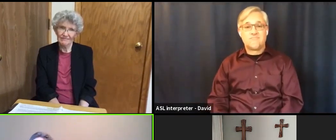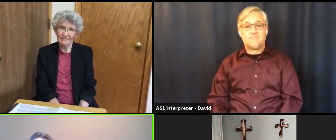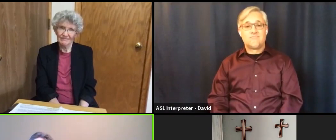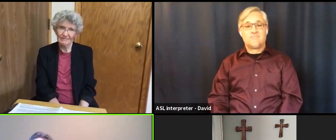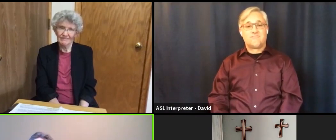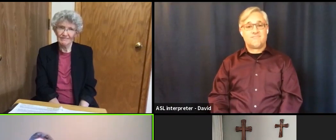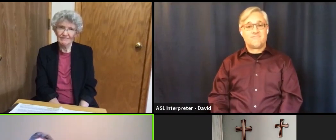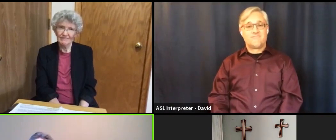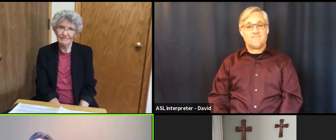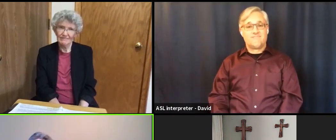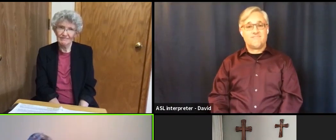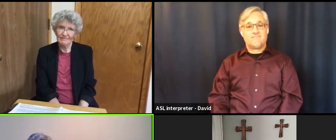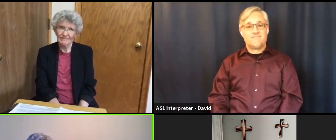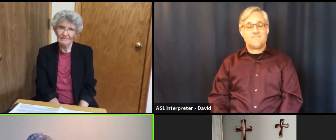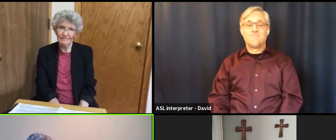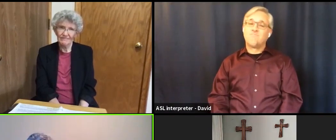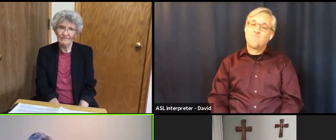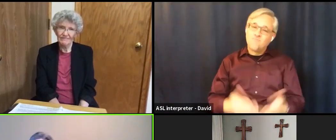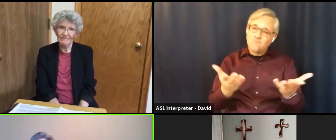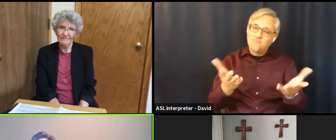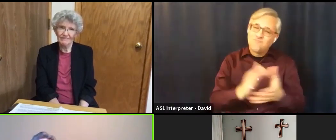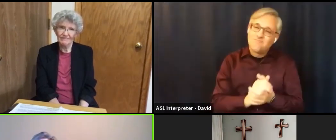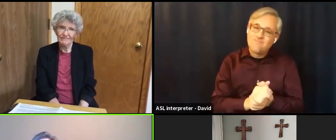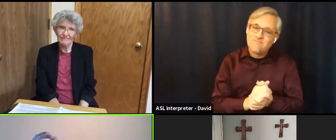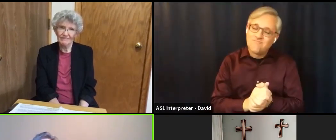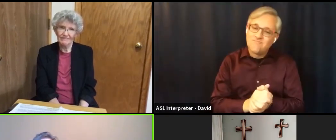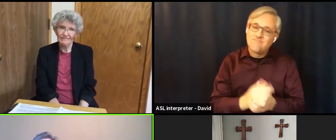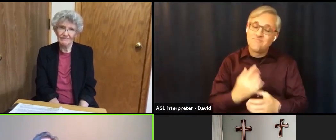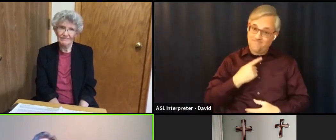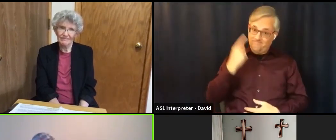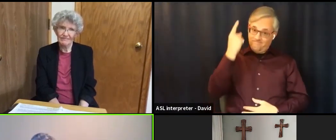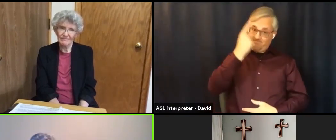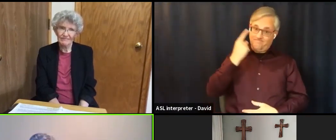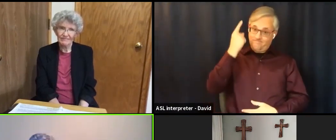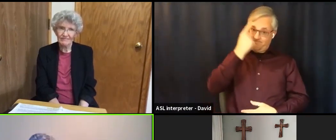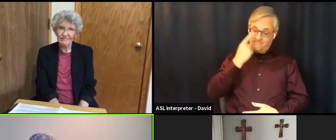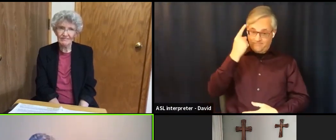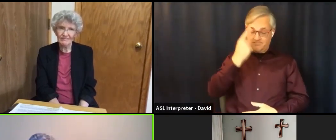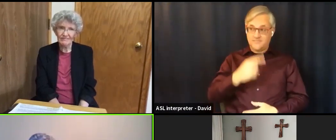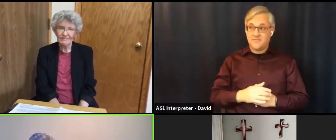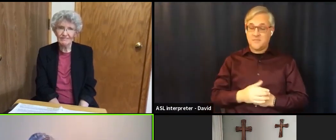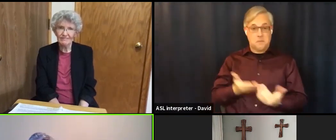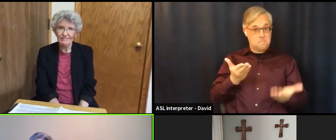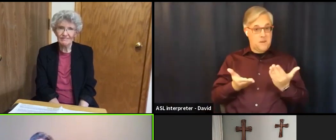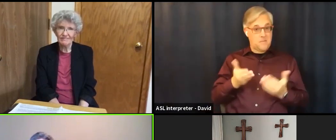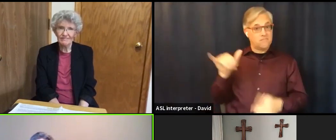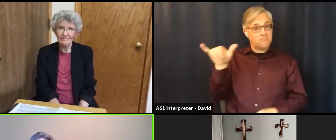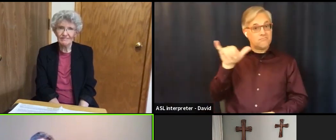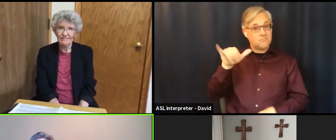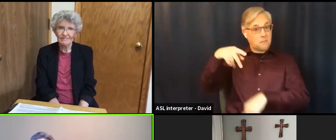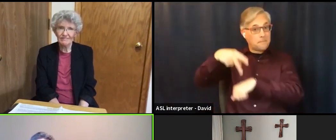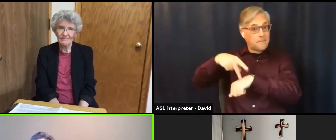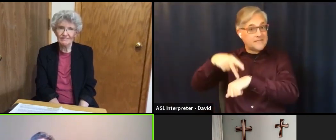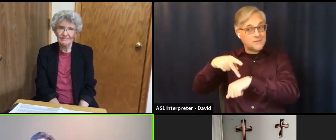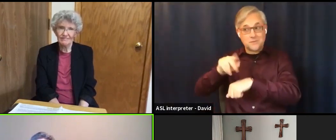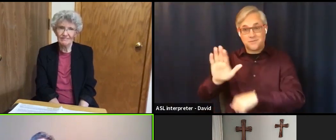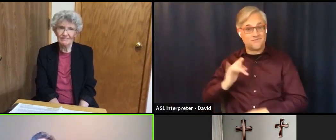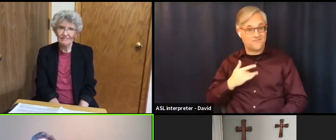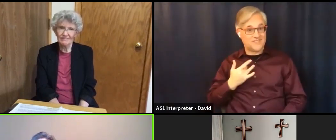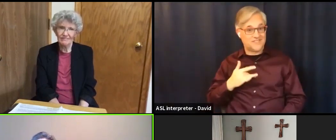So I wonder if the sum of this is how Peter was feeling.